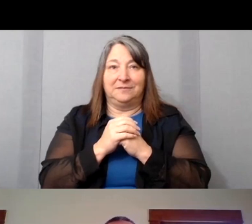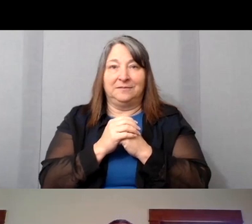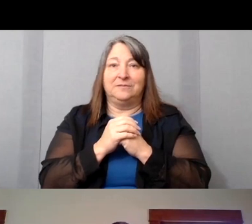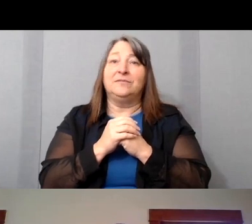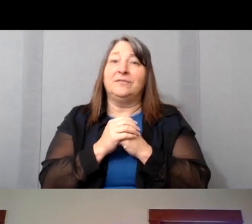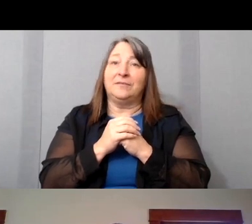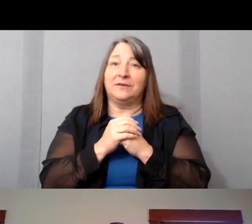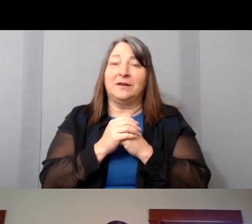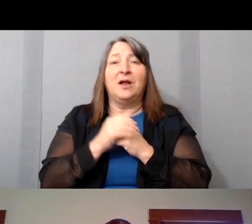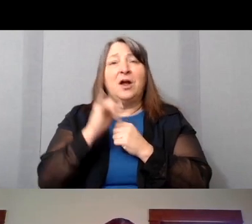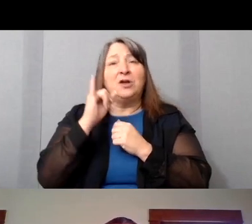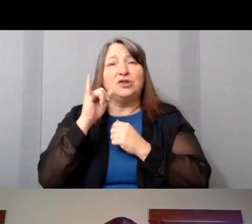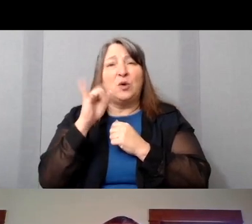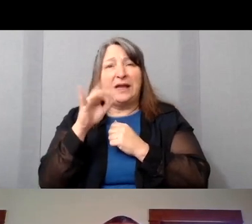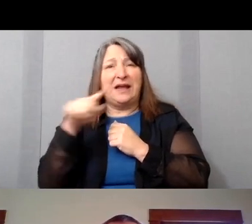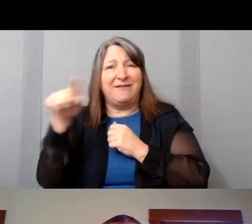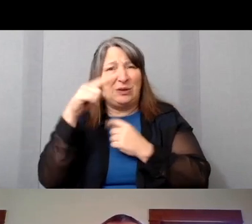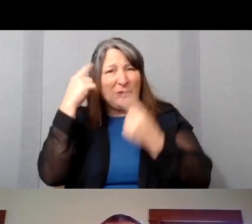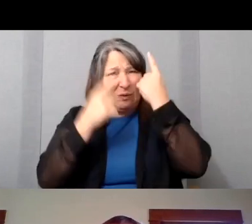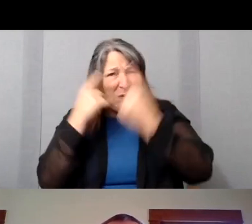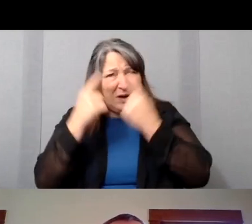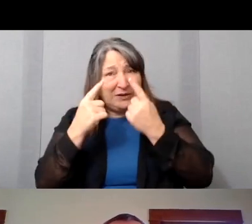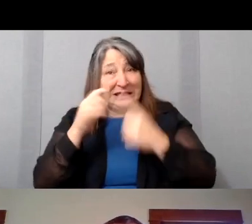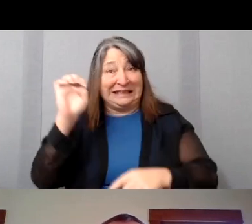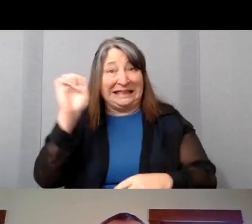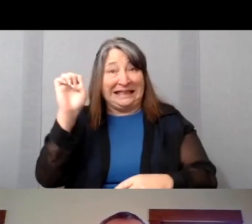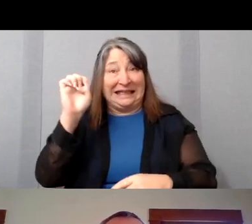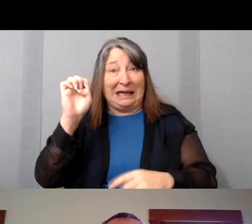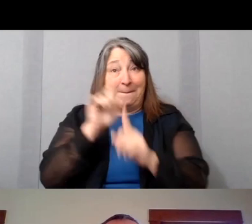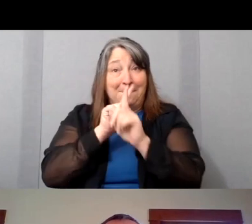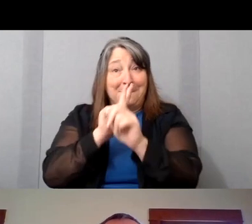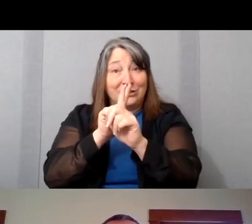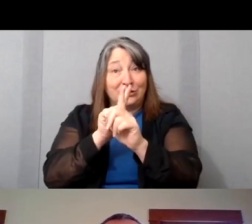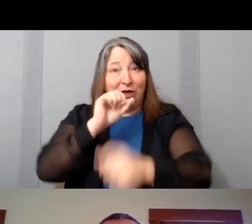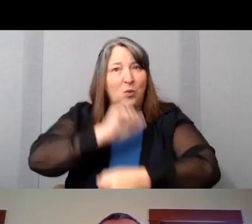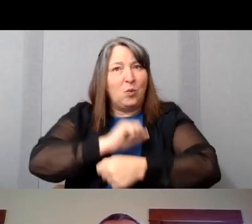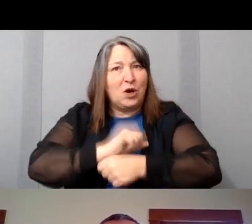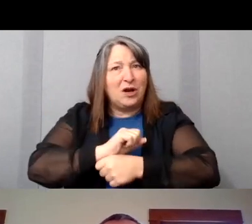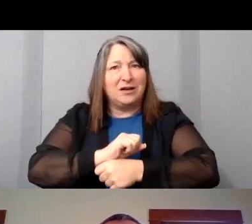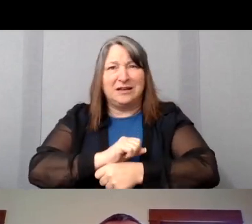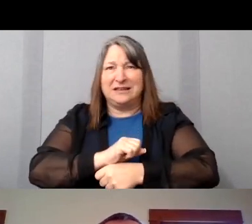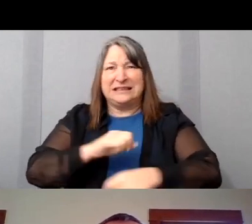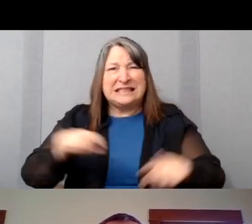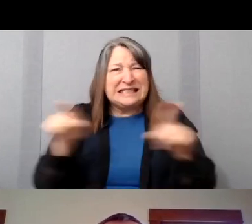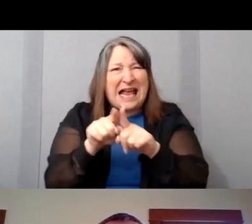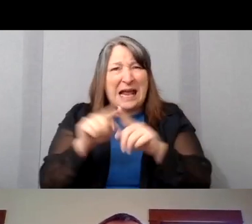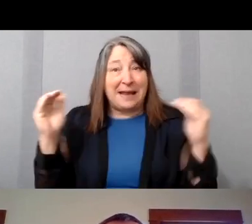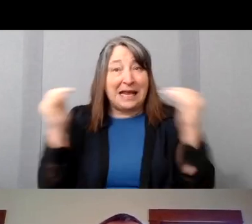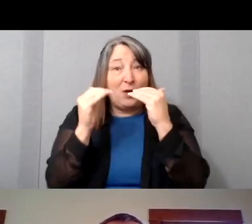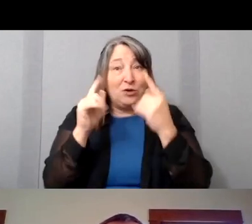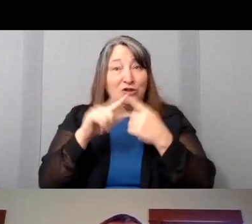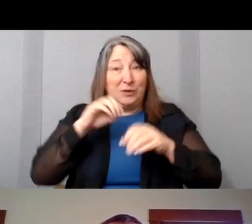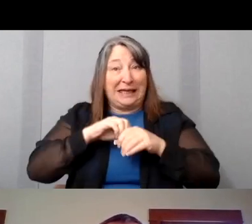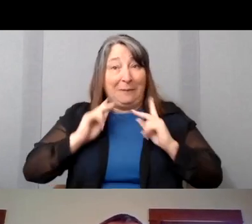So if you're wondering, you know, does e-mentoring work? Is it as good as in-person mentoring? I think that's a bit of an